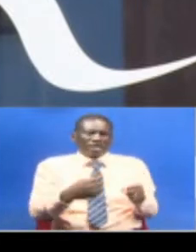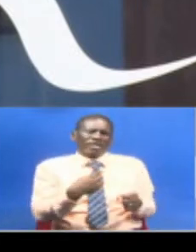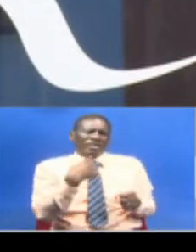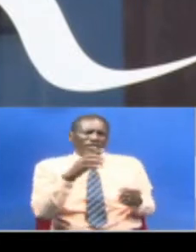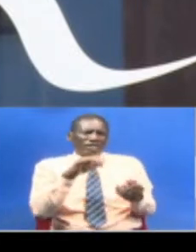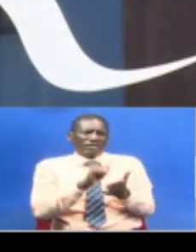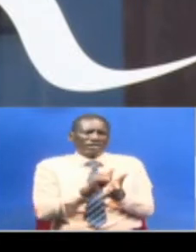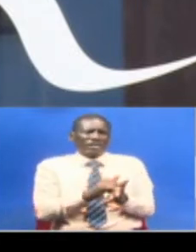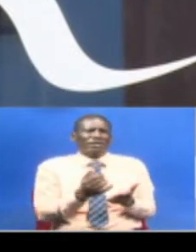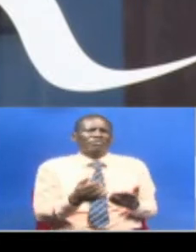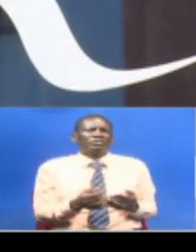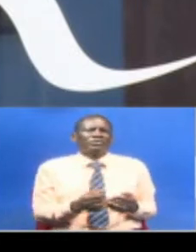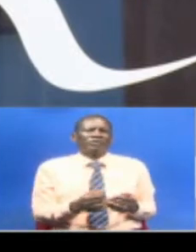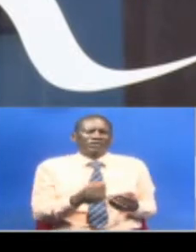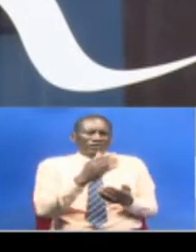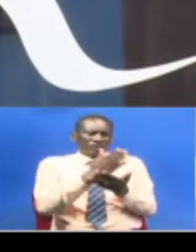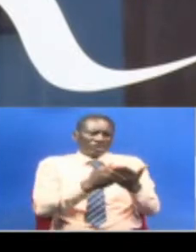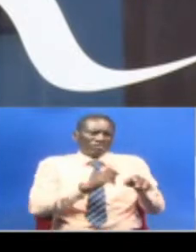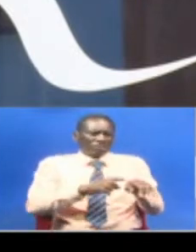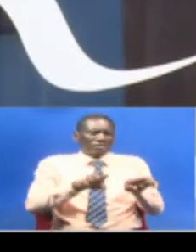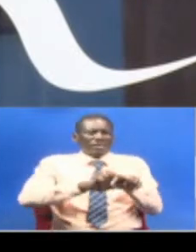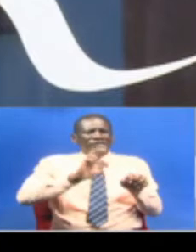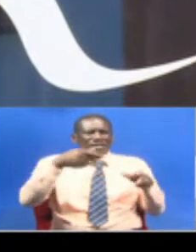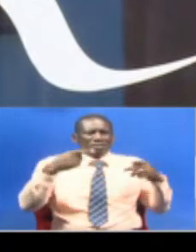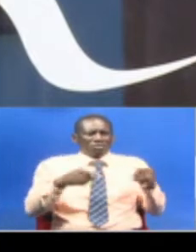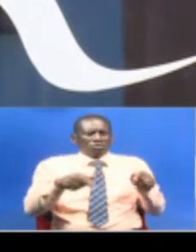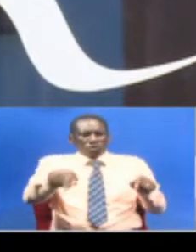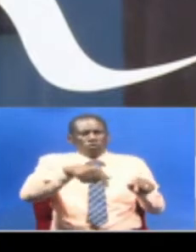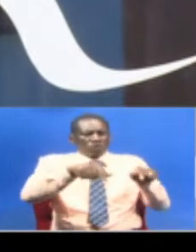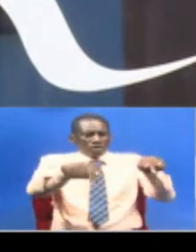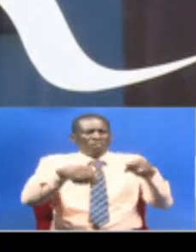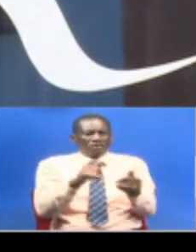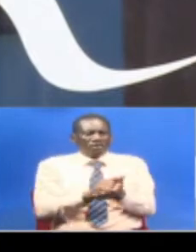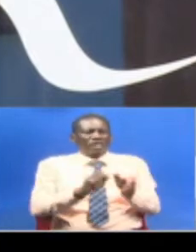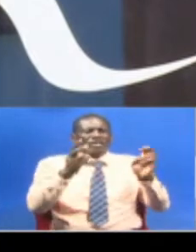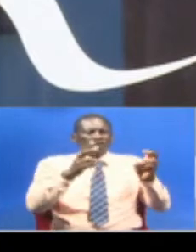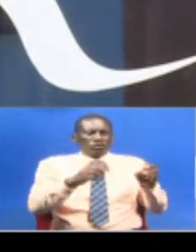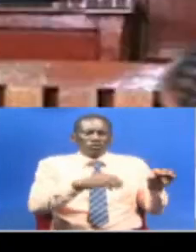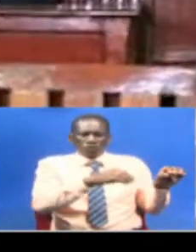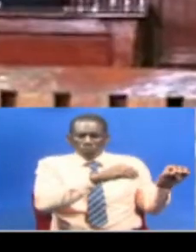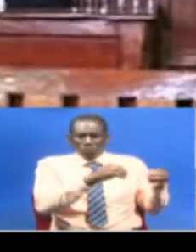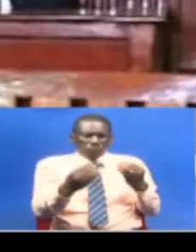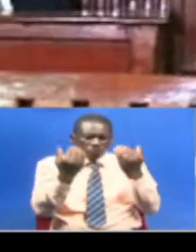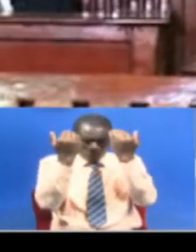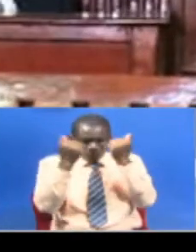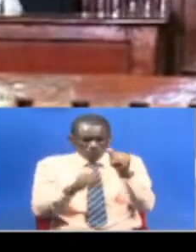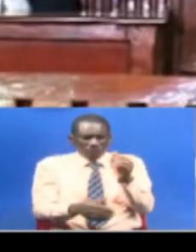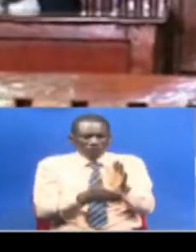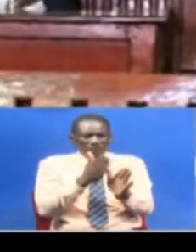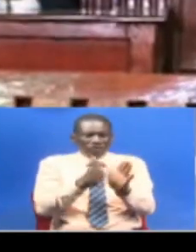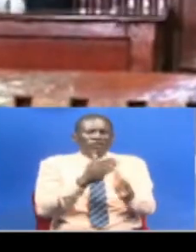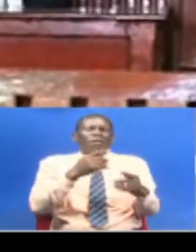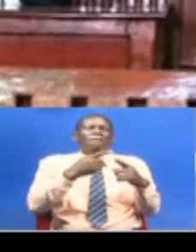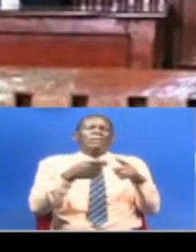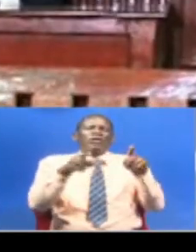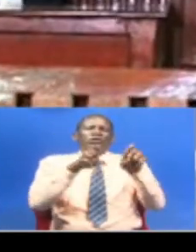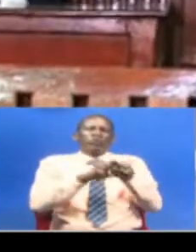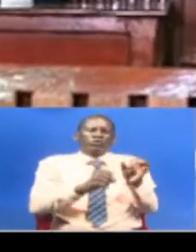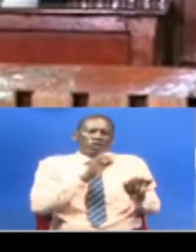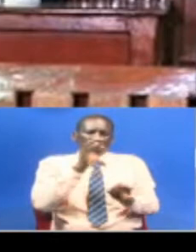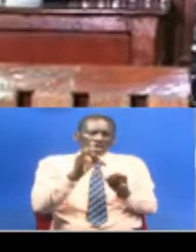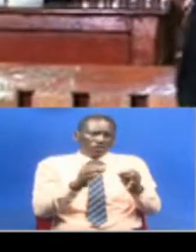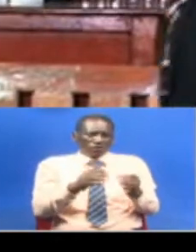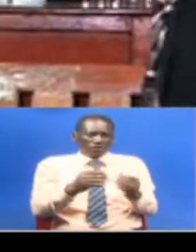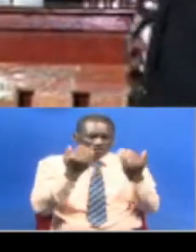that sometimes as Kenyans, we demand that matters go to court very soon. However, when you as a